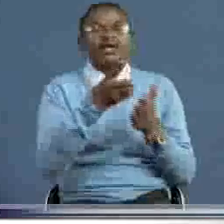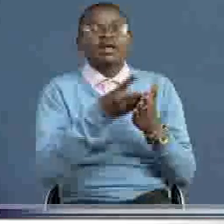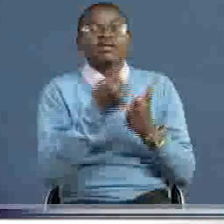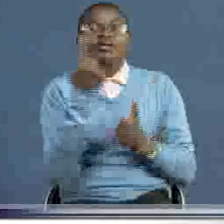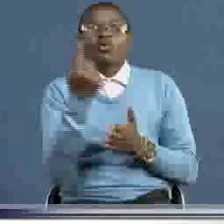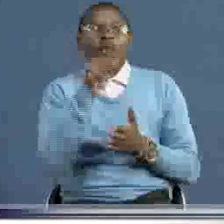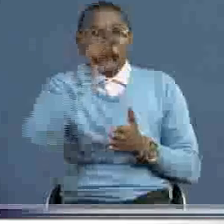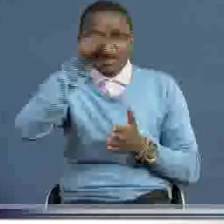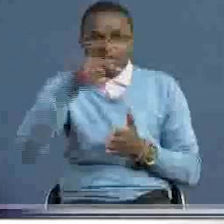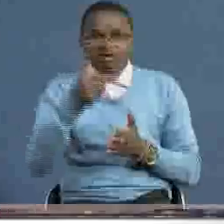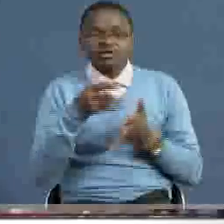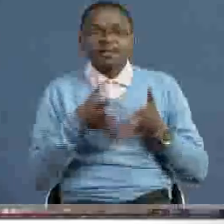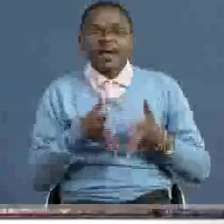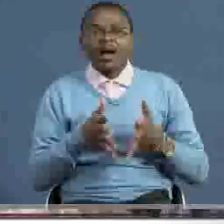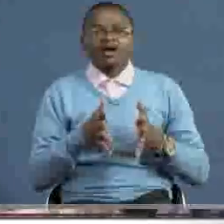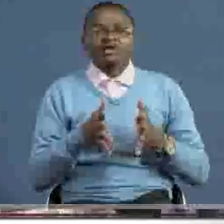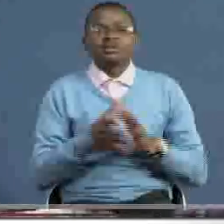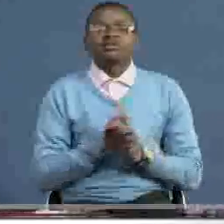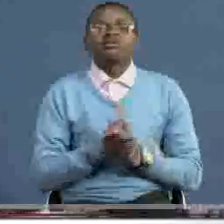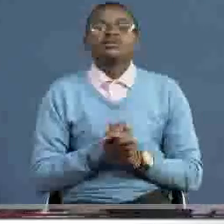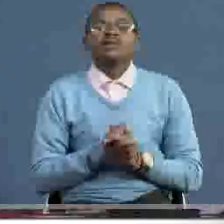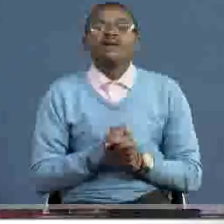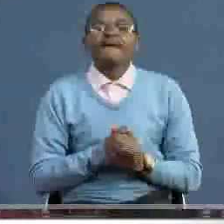every 1,000 live births.